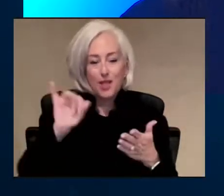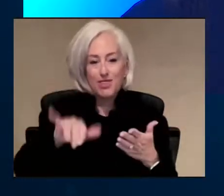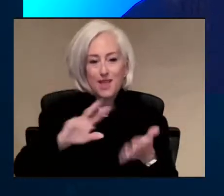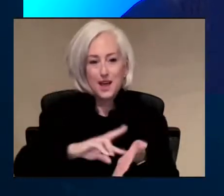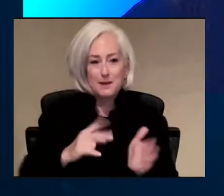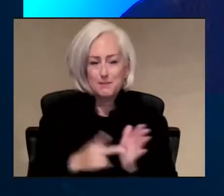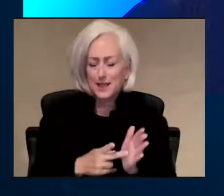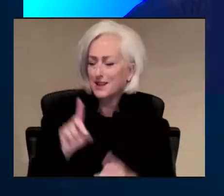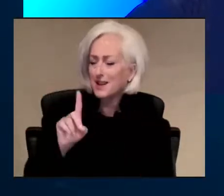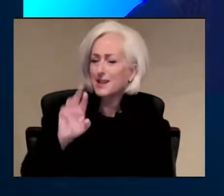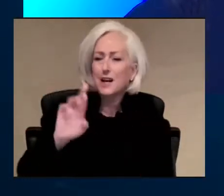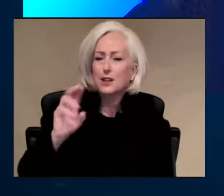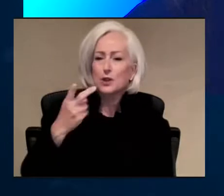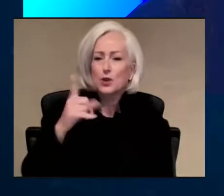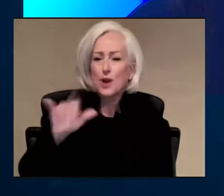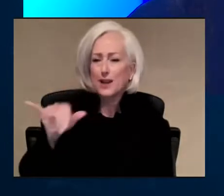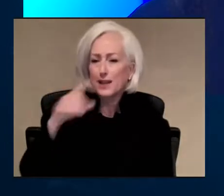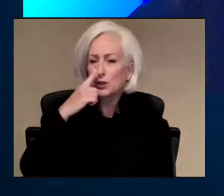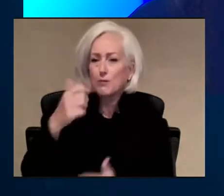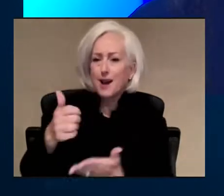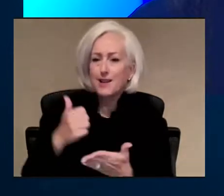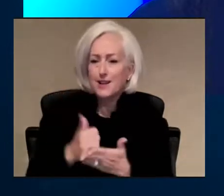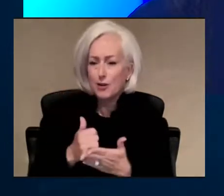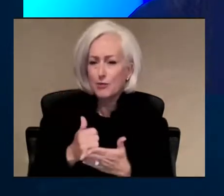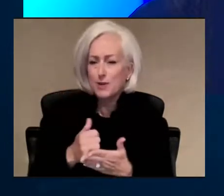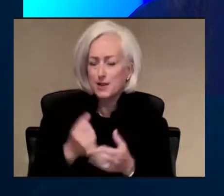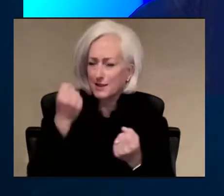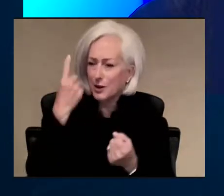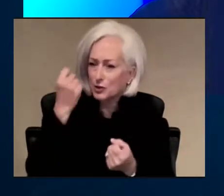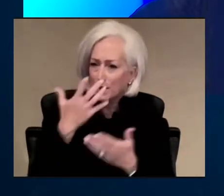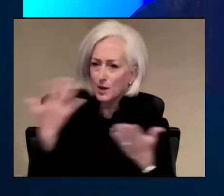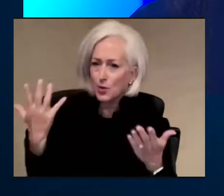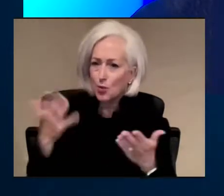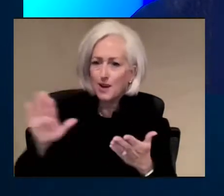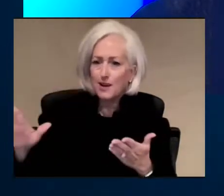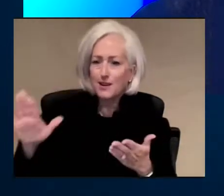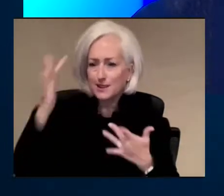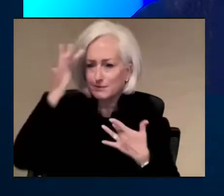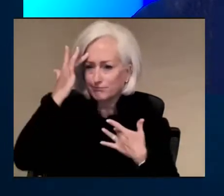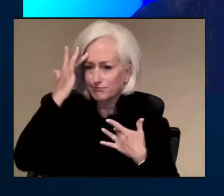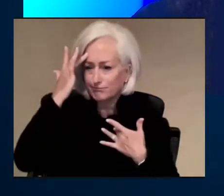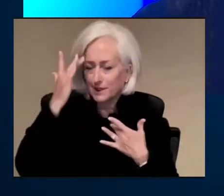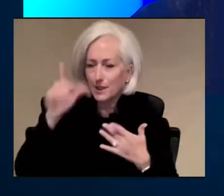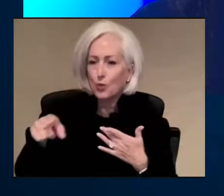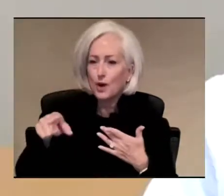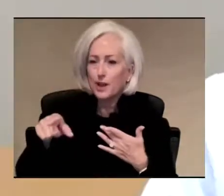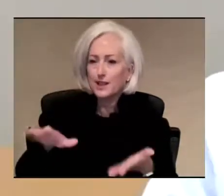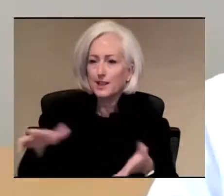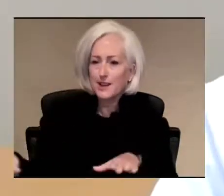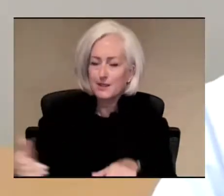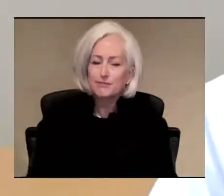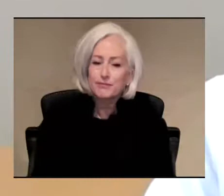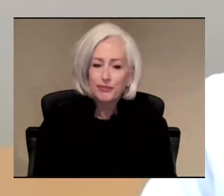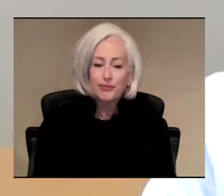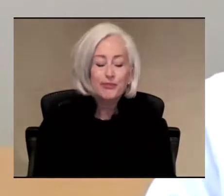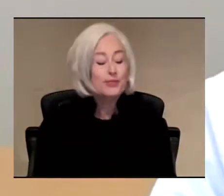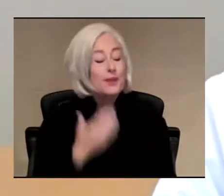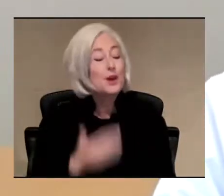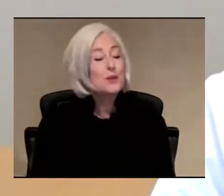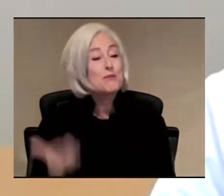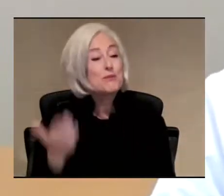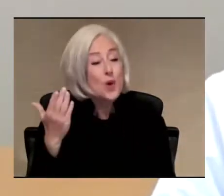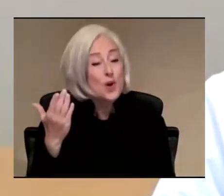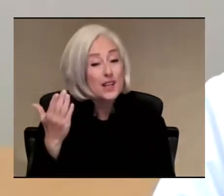us break that down so we can all understand what Gilbert Gottfried had when he passed away? Yeah, good morning, everyone.